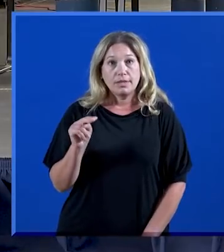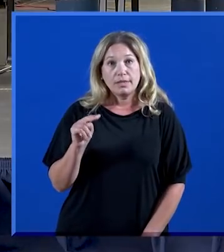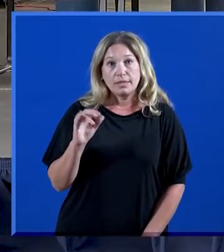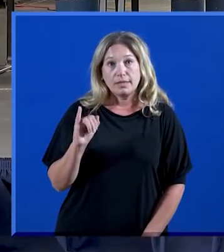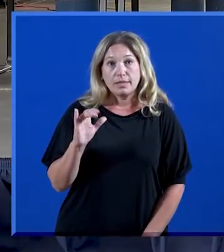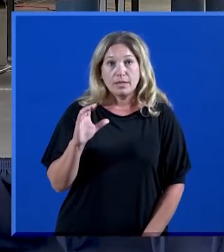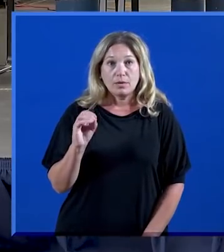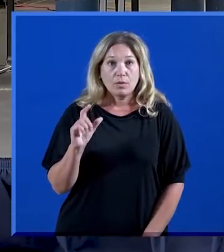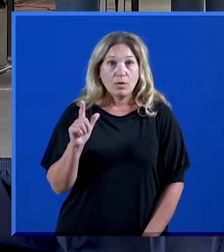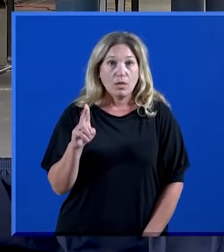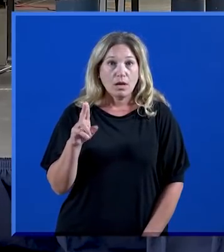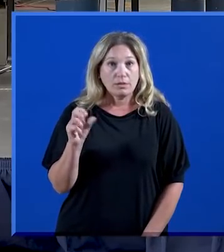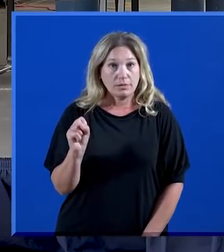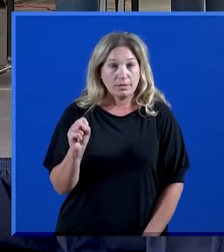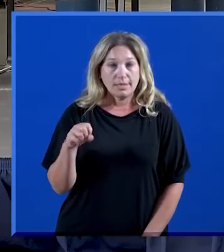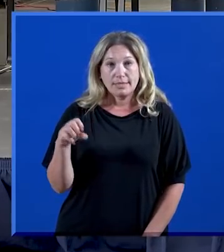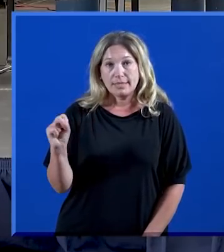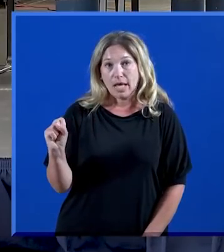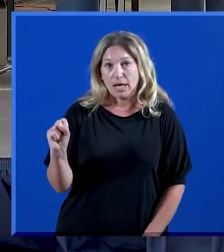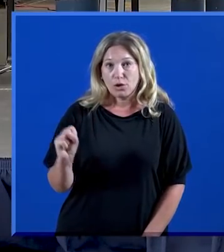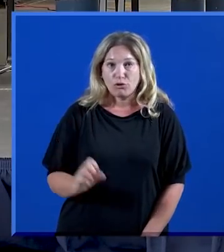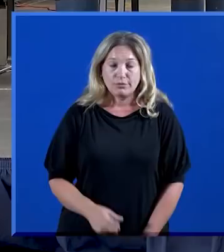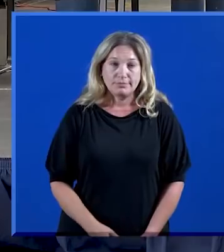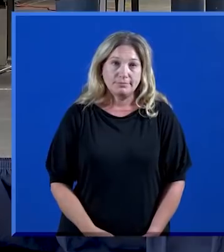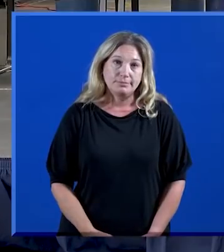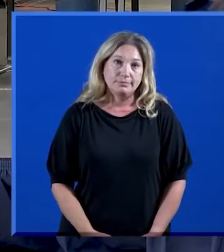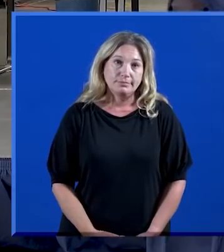Nicholas Snyder.